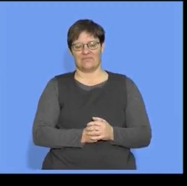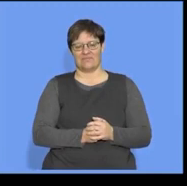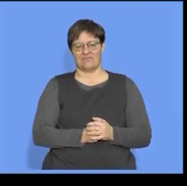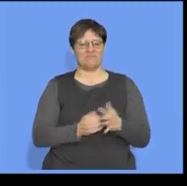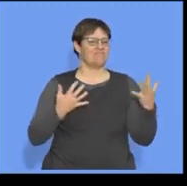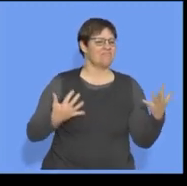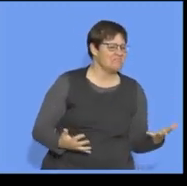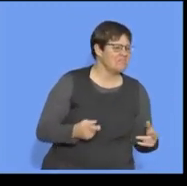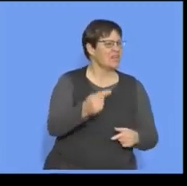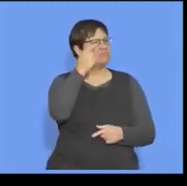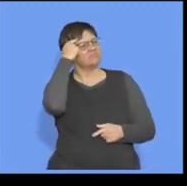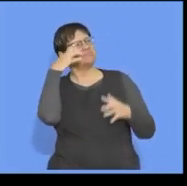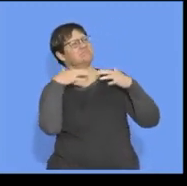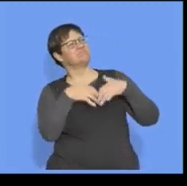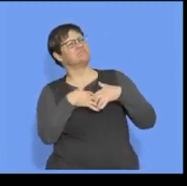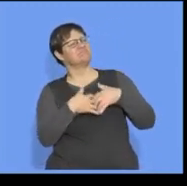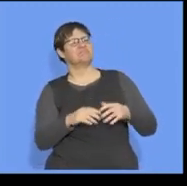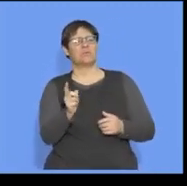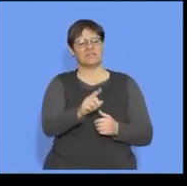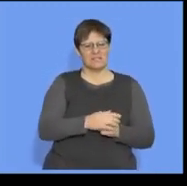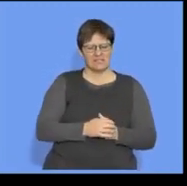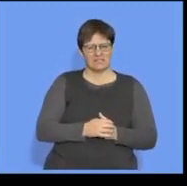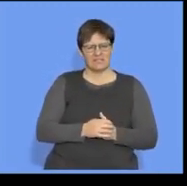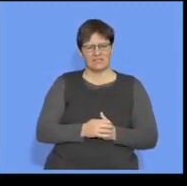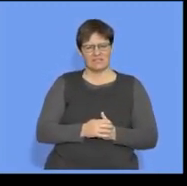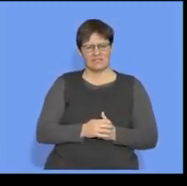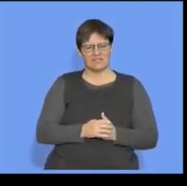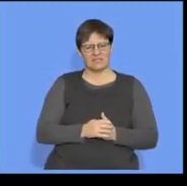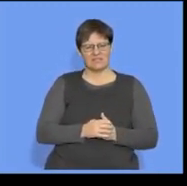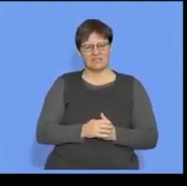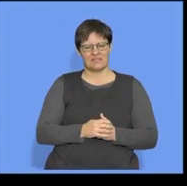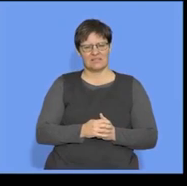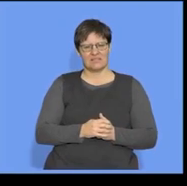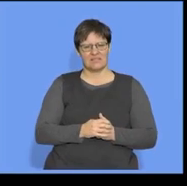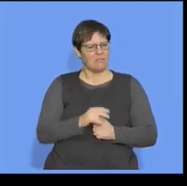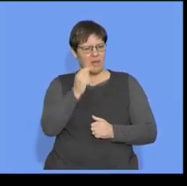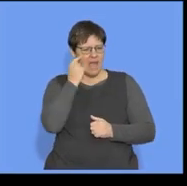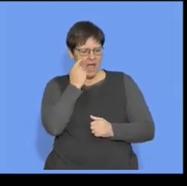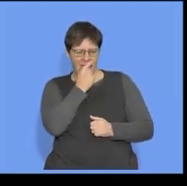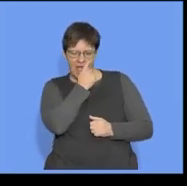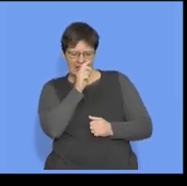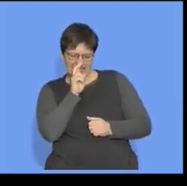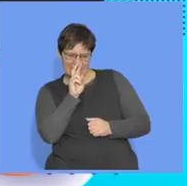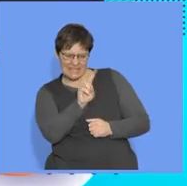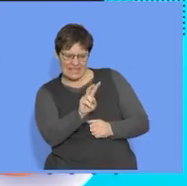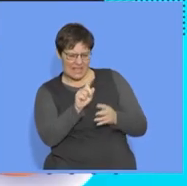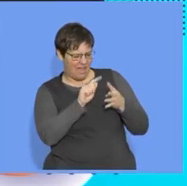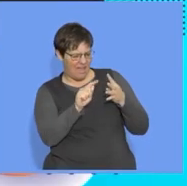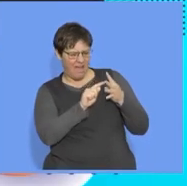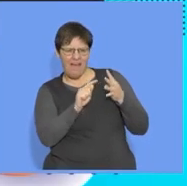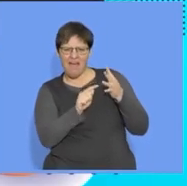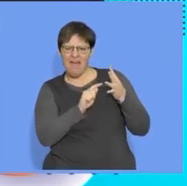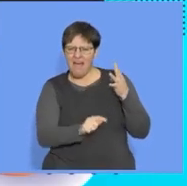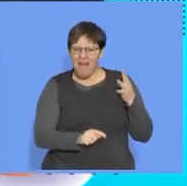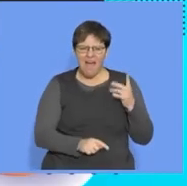Have you ever thought about how does it happen for you to see the images and